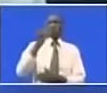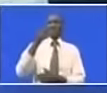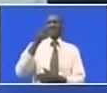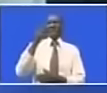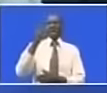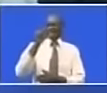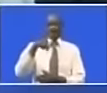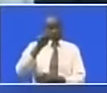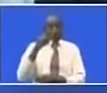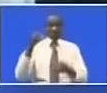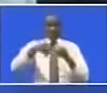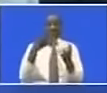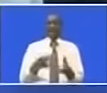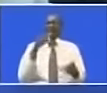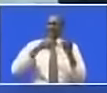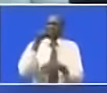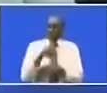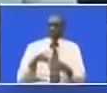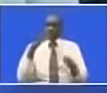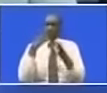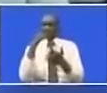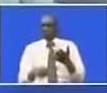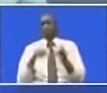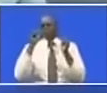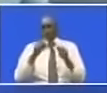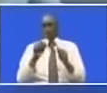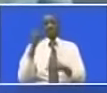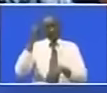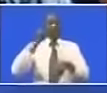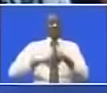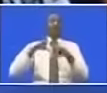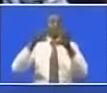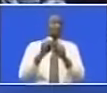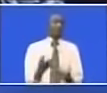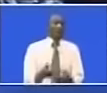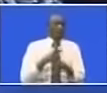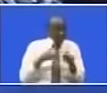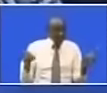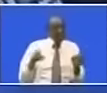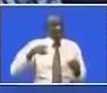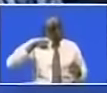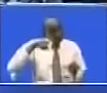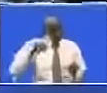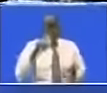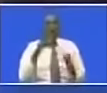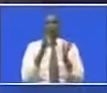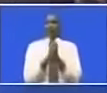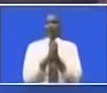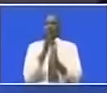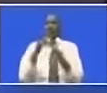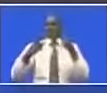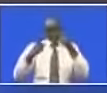ballot. This is an election that analysts predict will give him a second term in office. But he is only one of the more